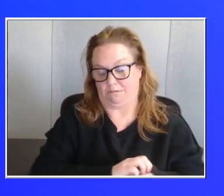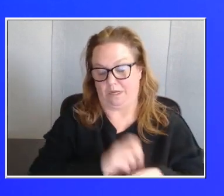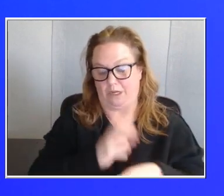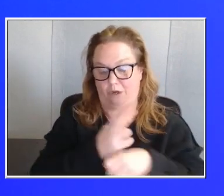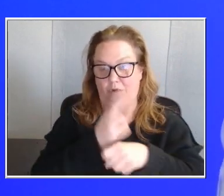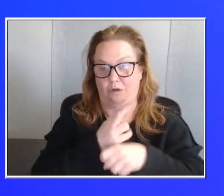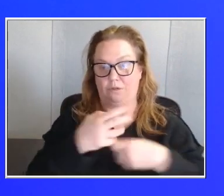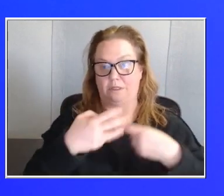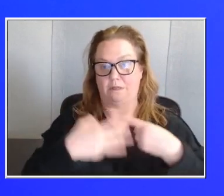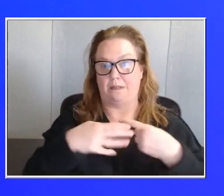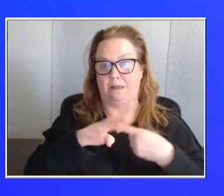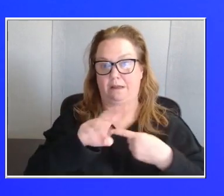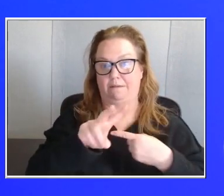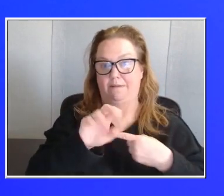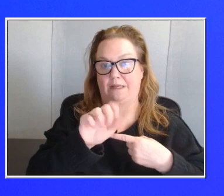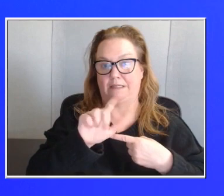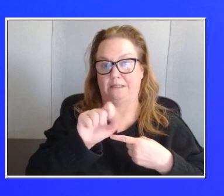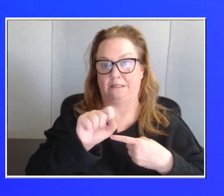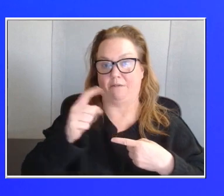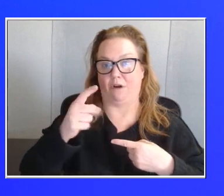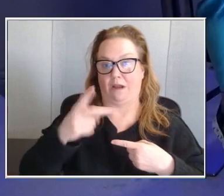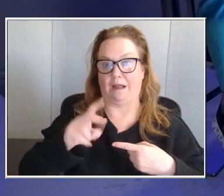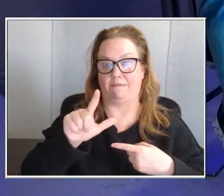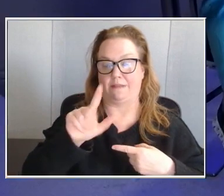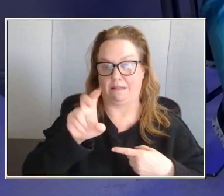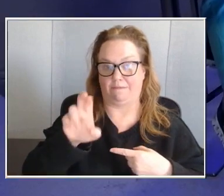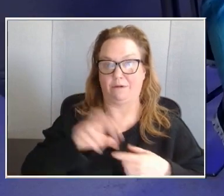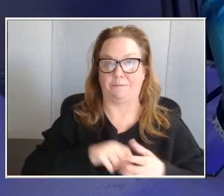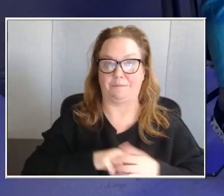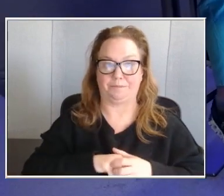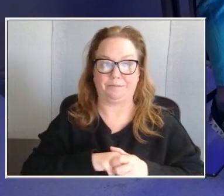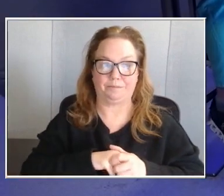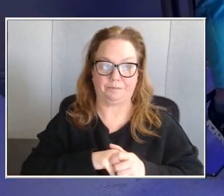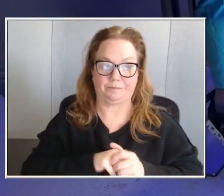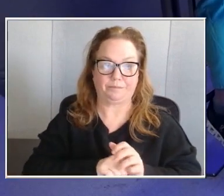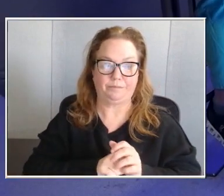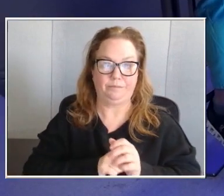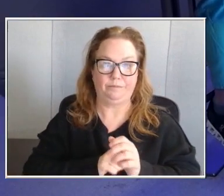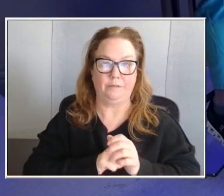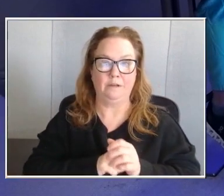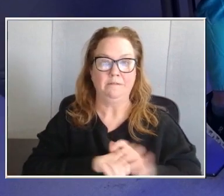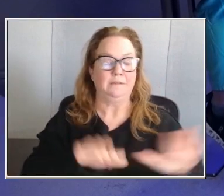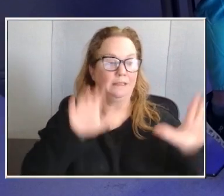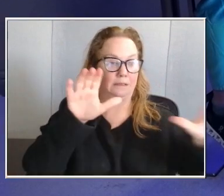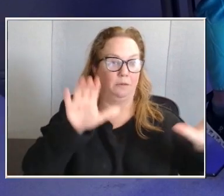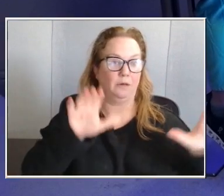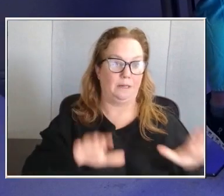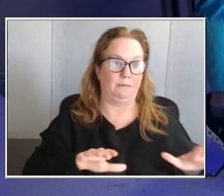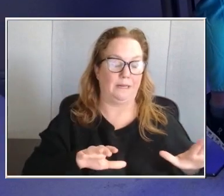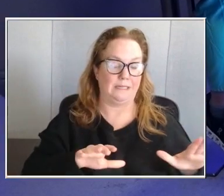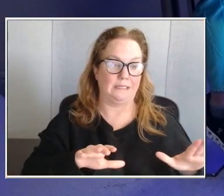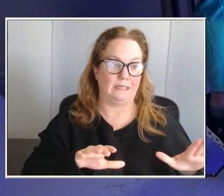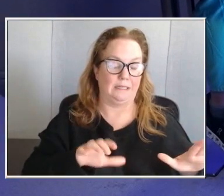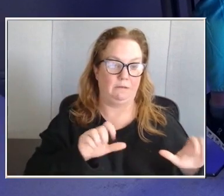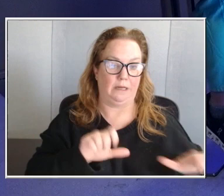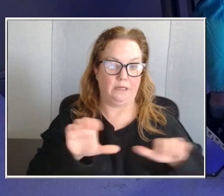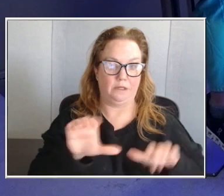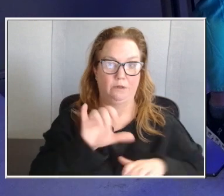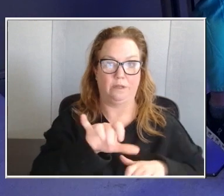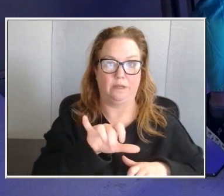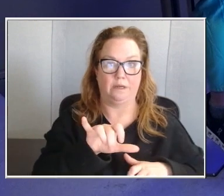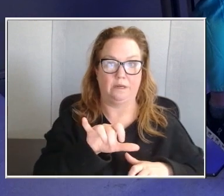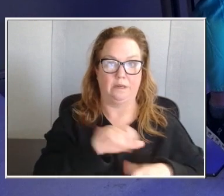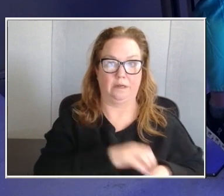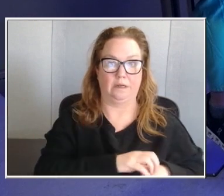blood vessels of half the liver versus the whole liver. You know, it's pretty amazing we can even think about doing that, and it's got to be a lot of work, a